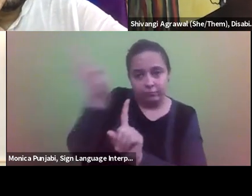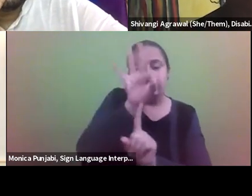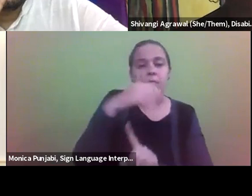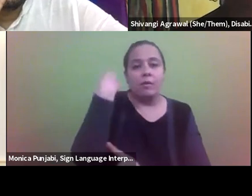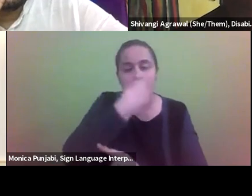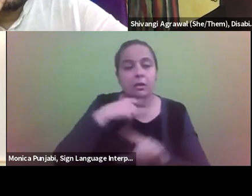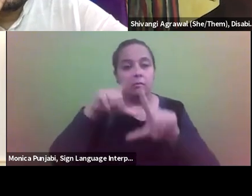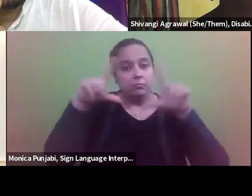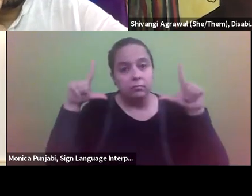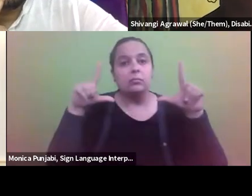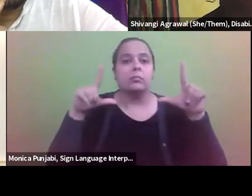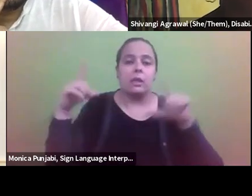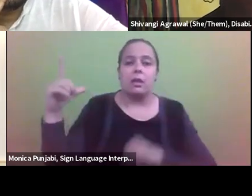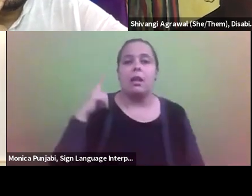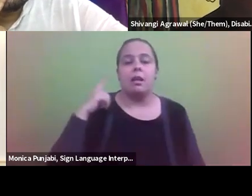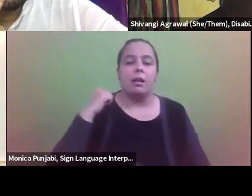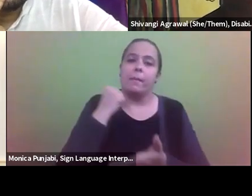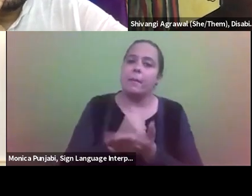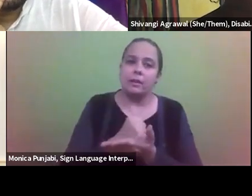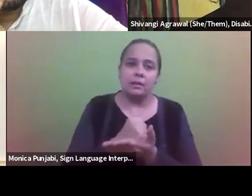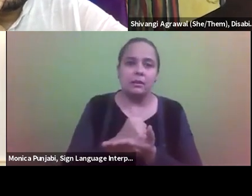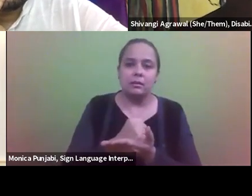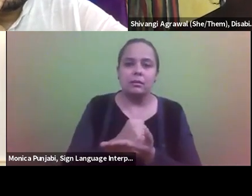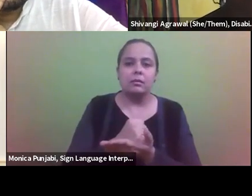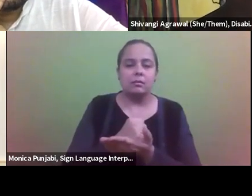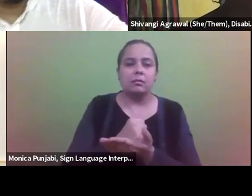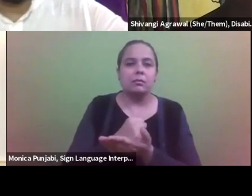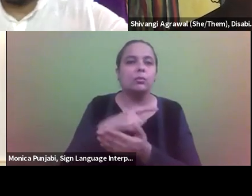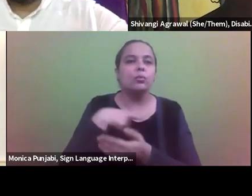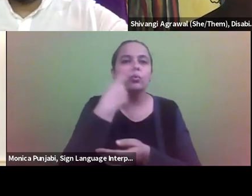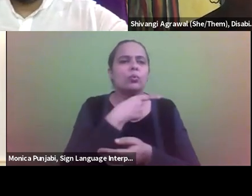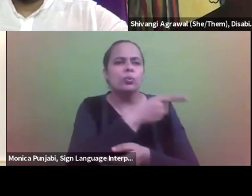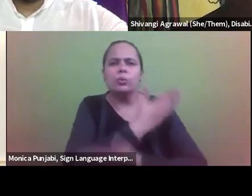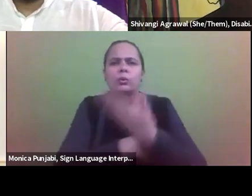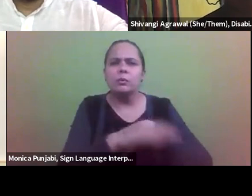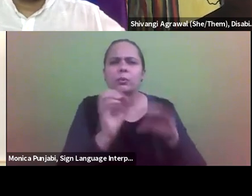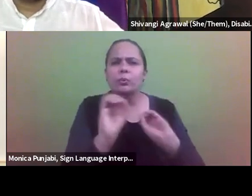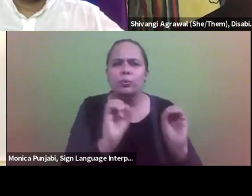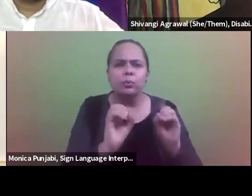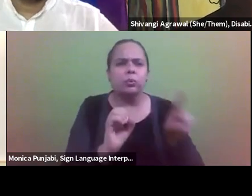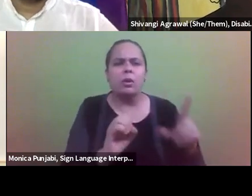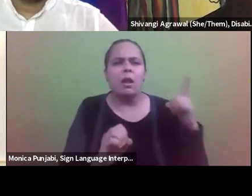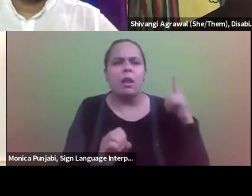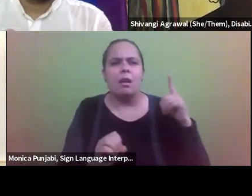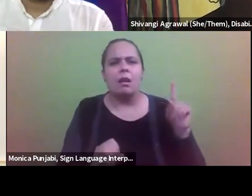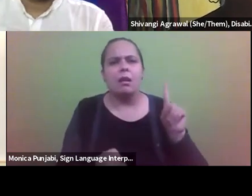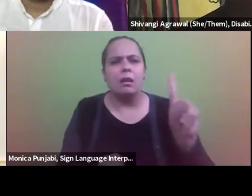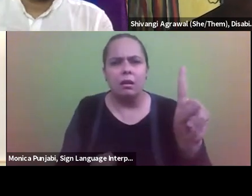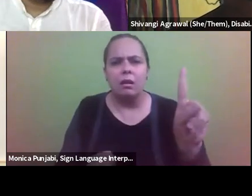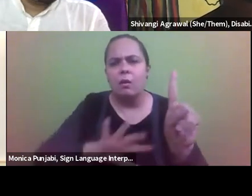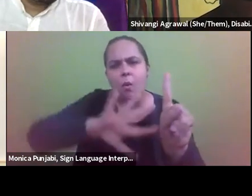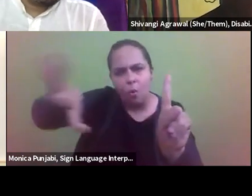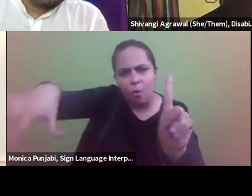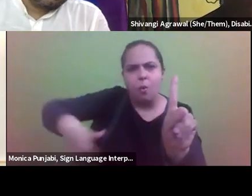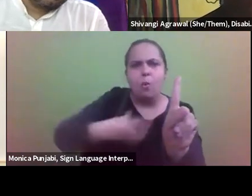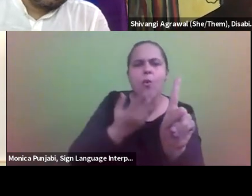learning disabilities. So I recently wrote like a blog or an article with an organization called Women